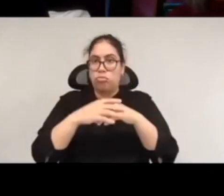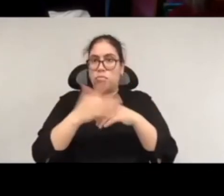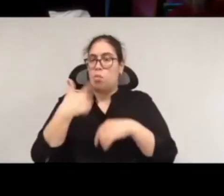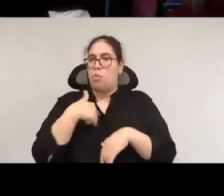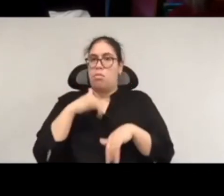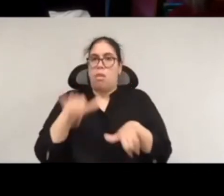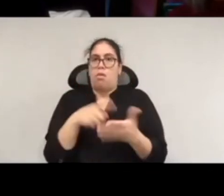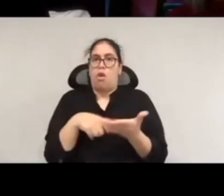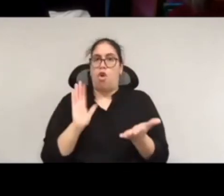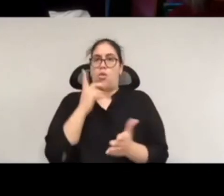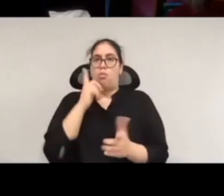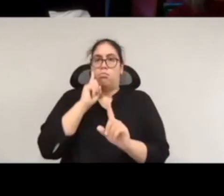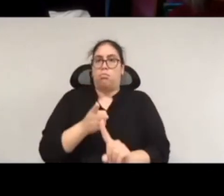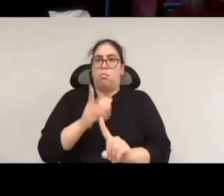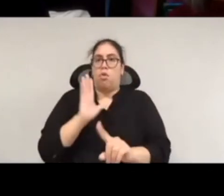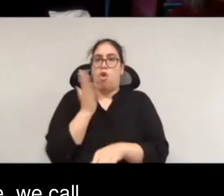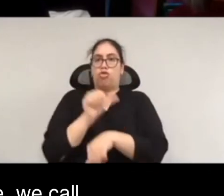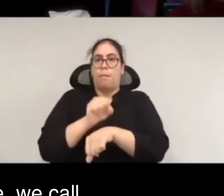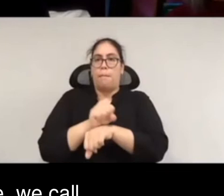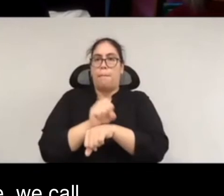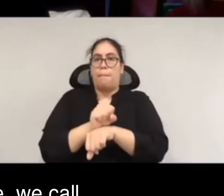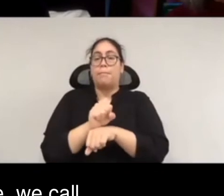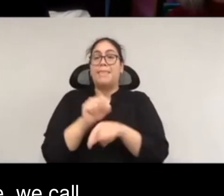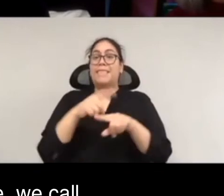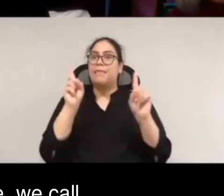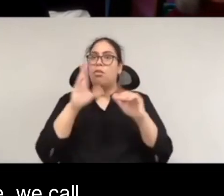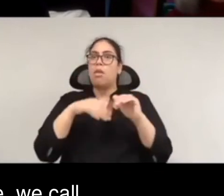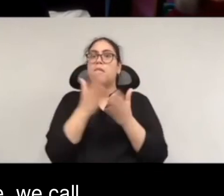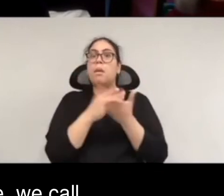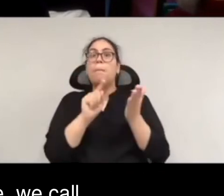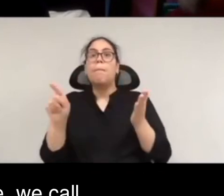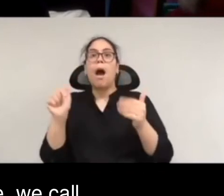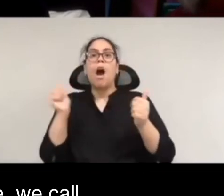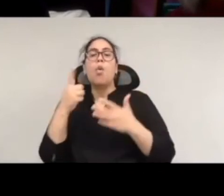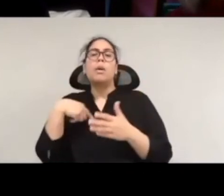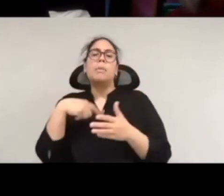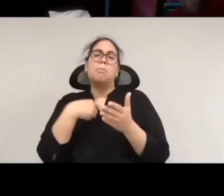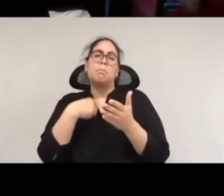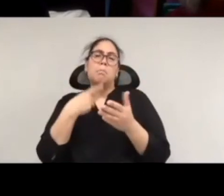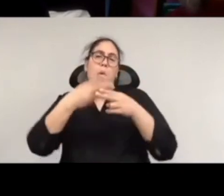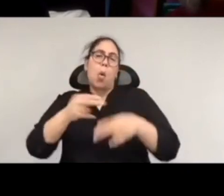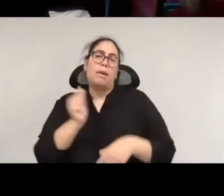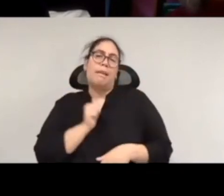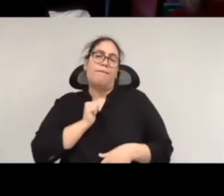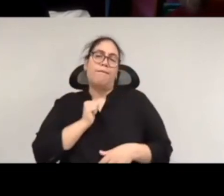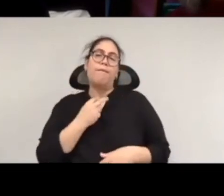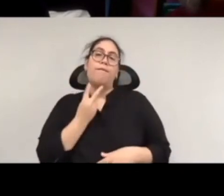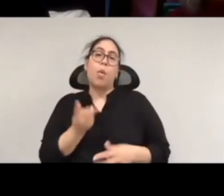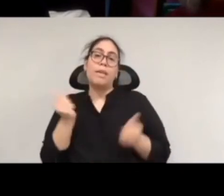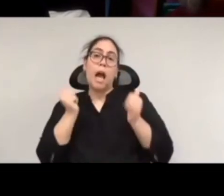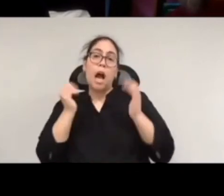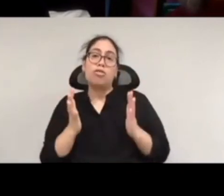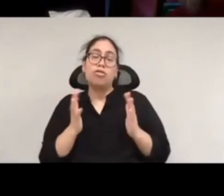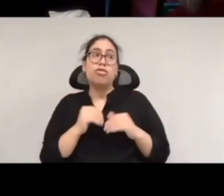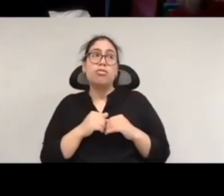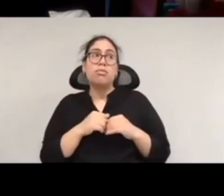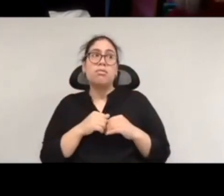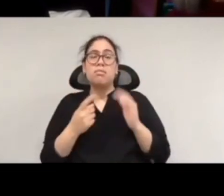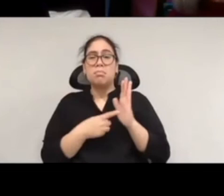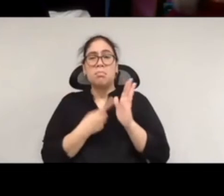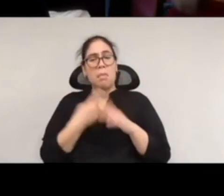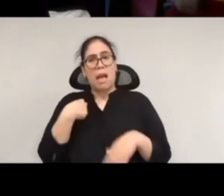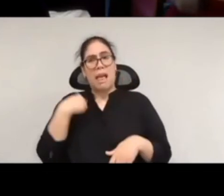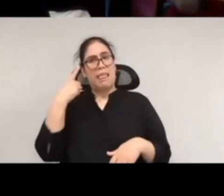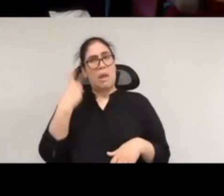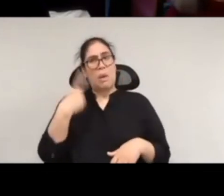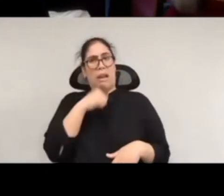And it's different than acting. Some people, we call ourselves voice actors, but at some level, sometimes I don't think we're really acting it as